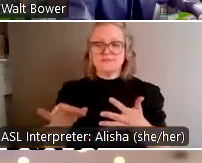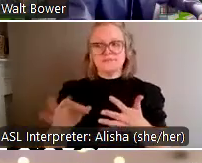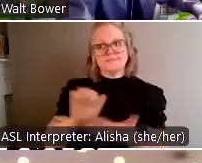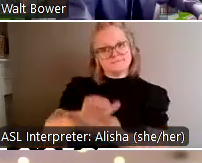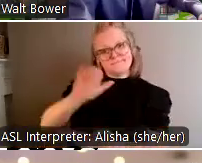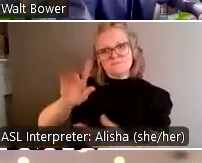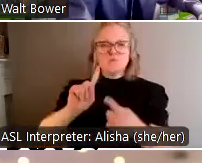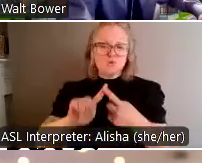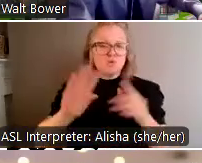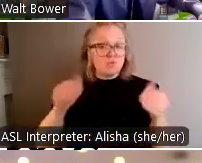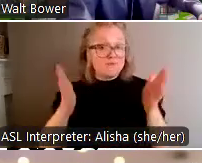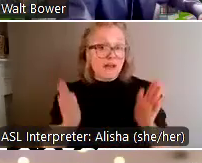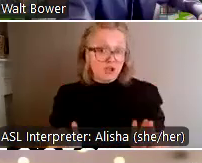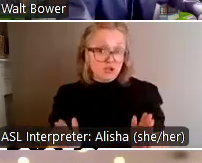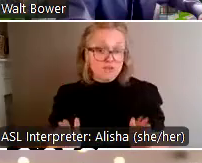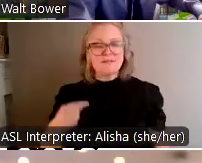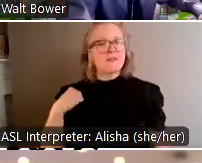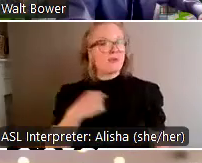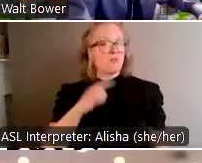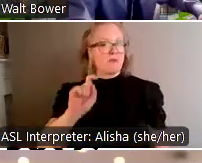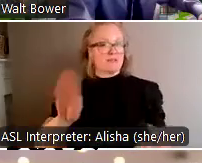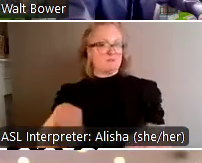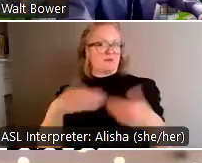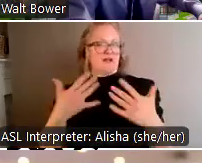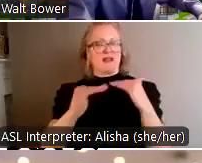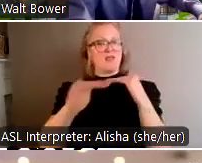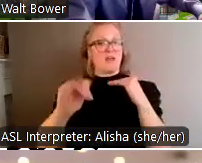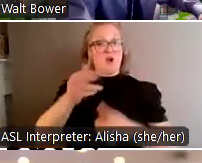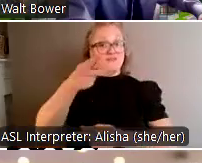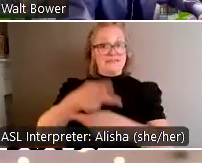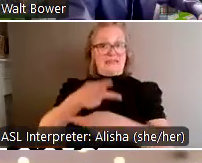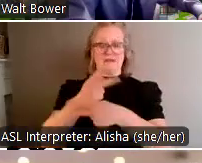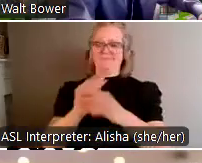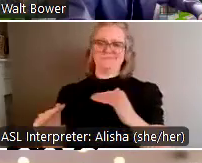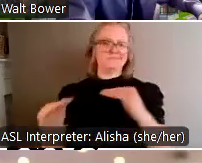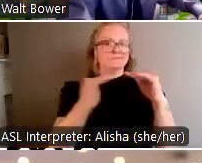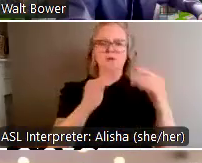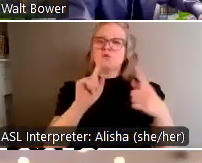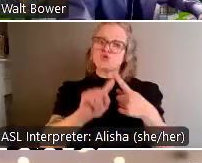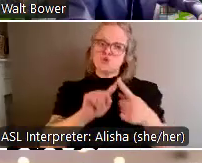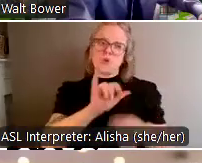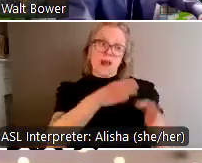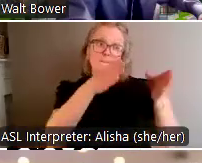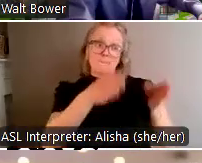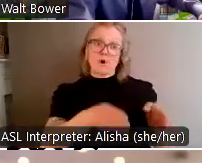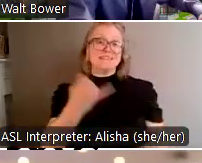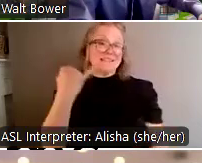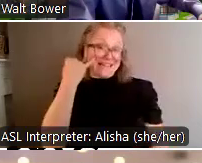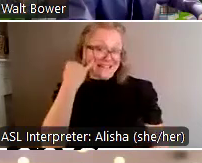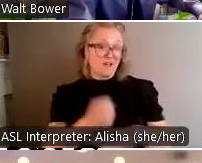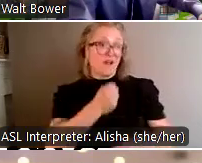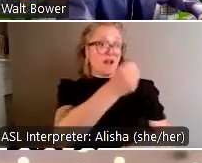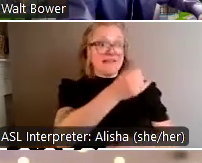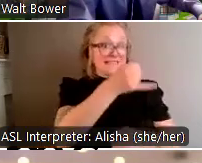providers. We have to provide a level of care that is going to be equal to what an individual would receive in an